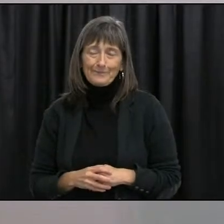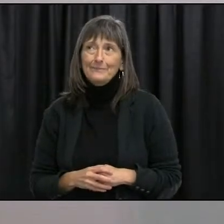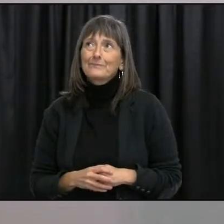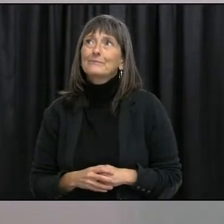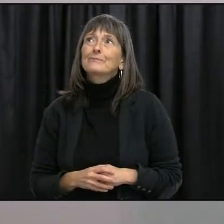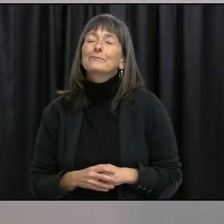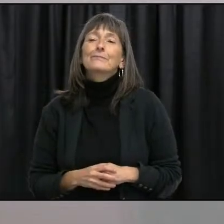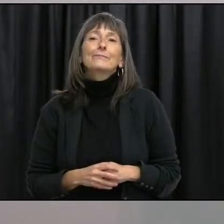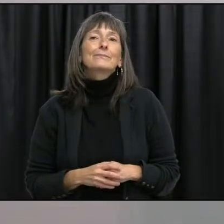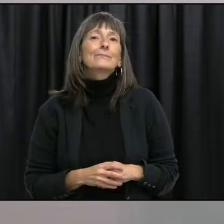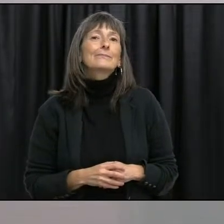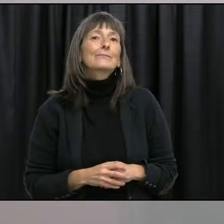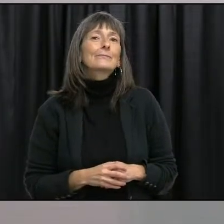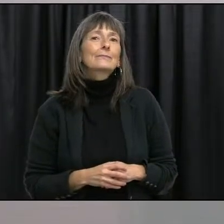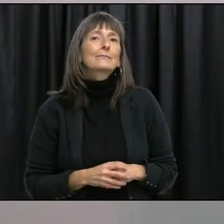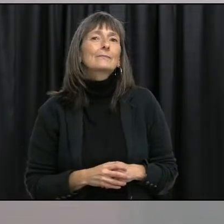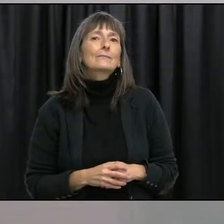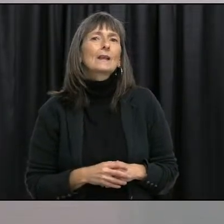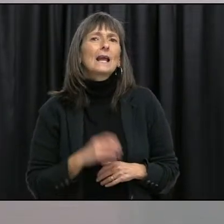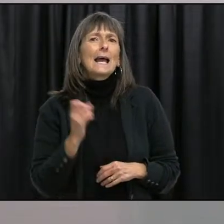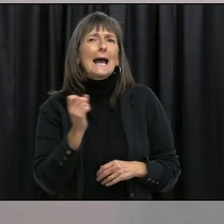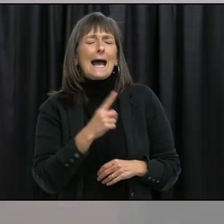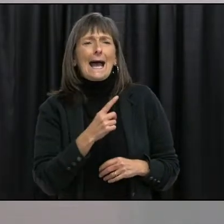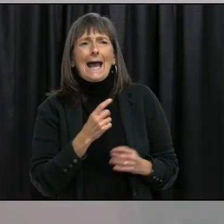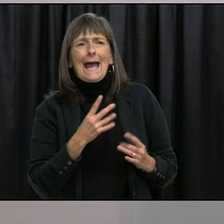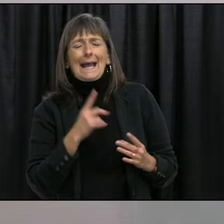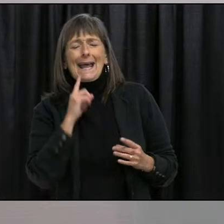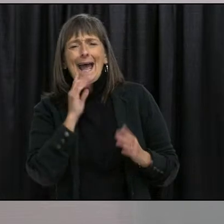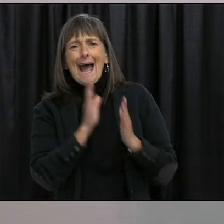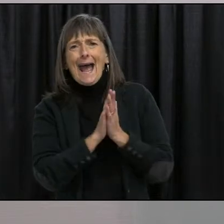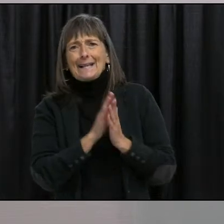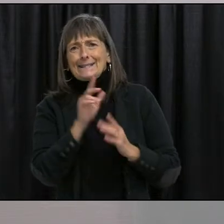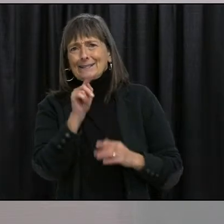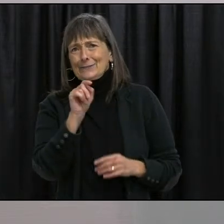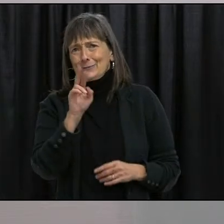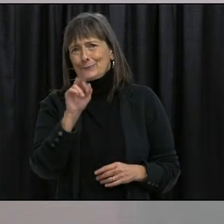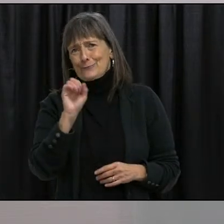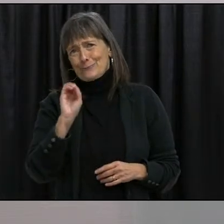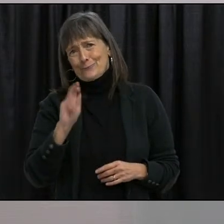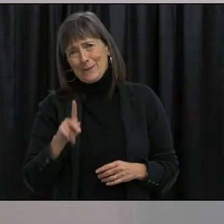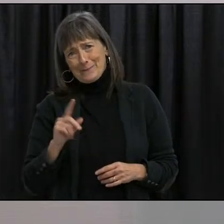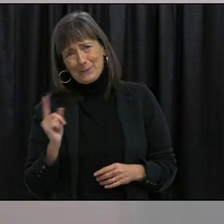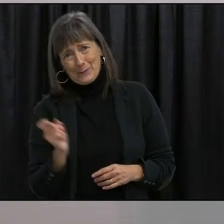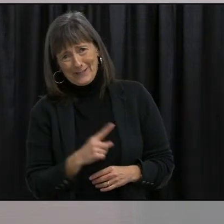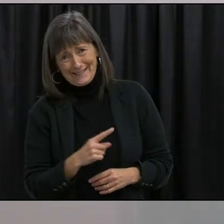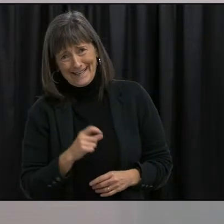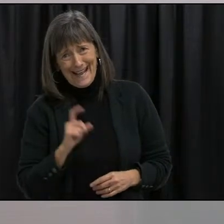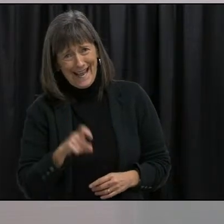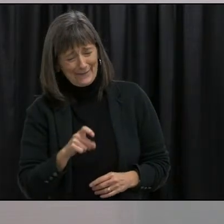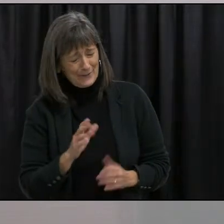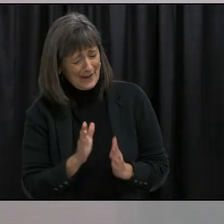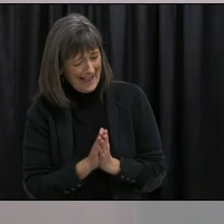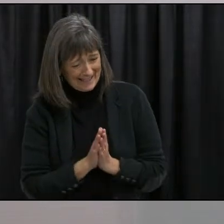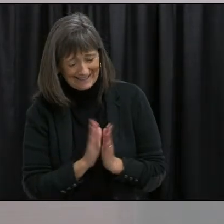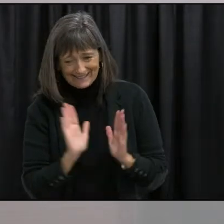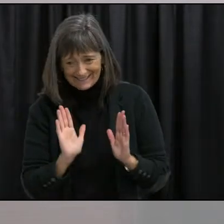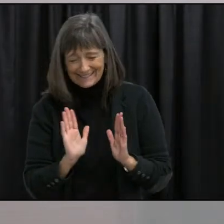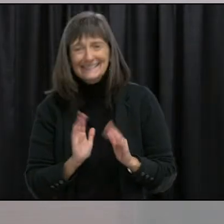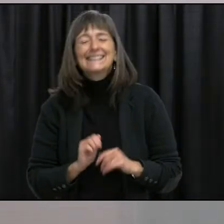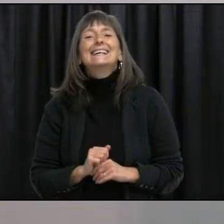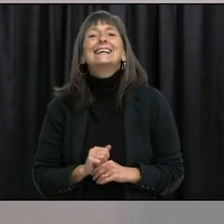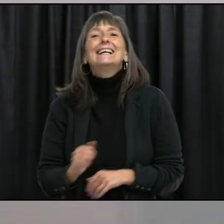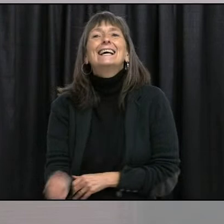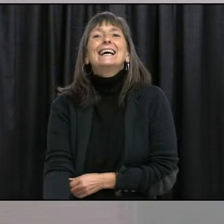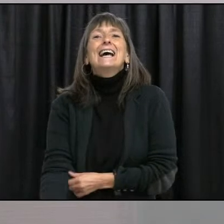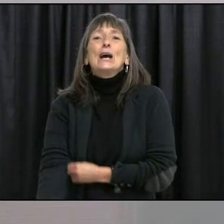I never thought I'd ask a question about Donald Trump in one of these briefings, but I kind of have to because everyone here obviously is talking about this. As the